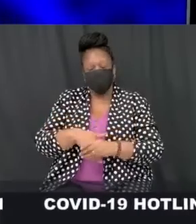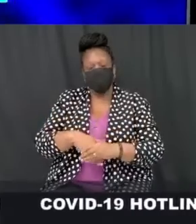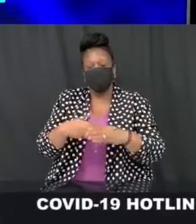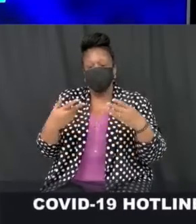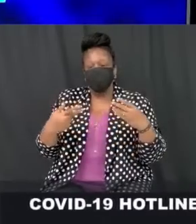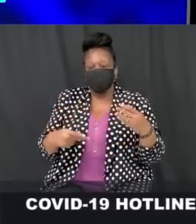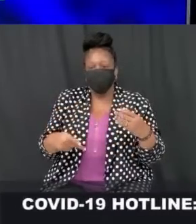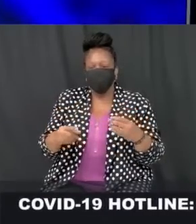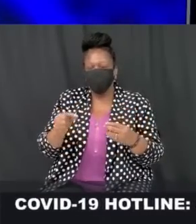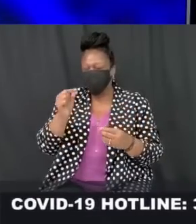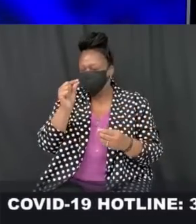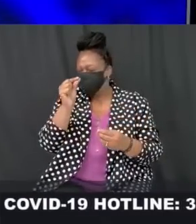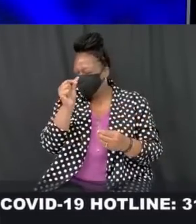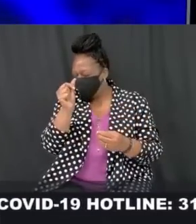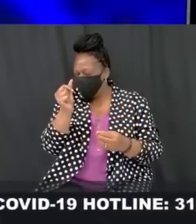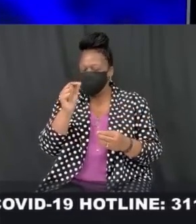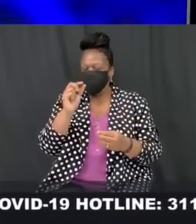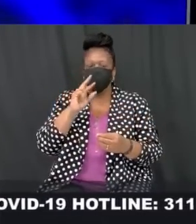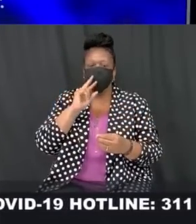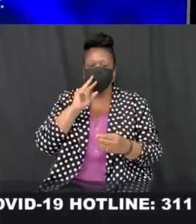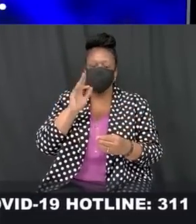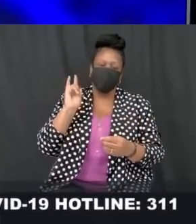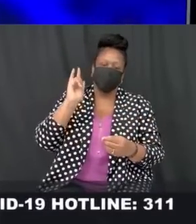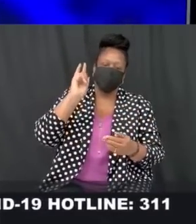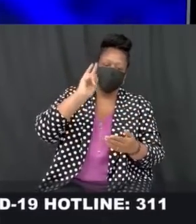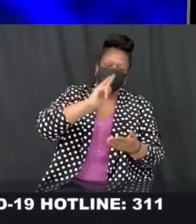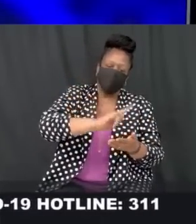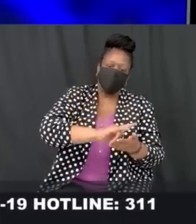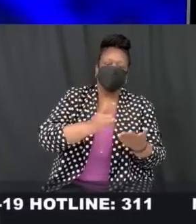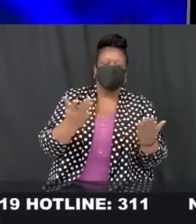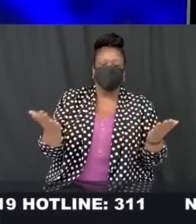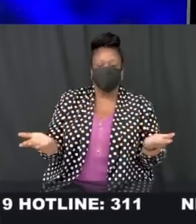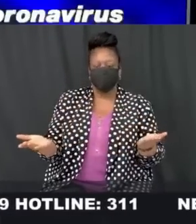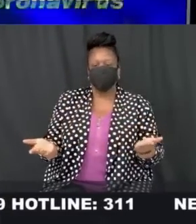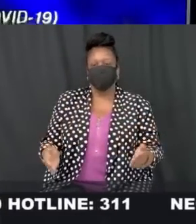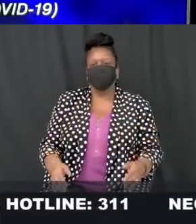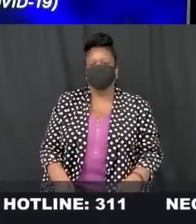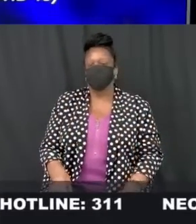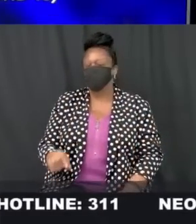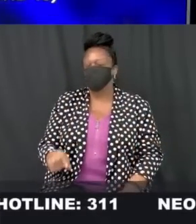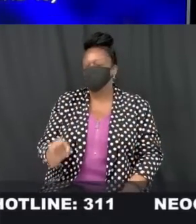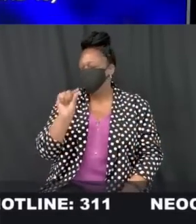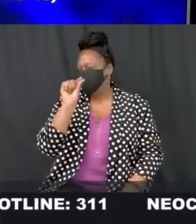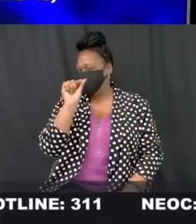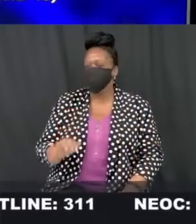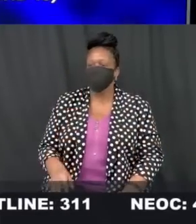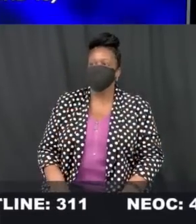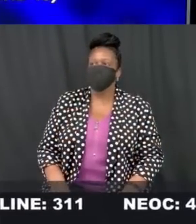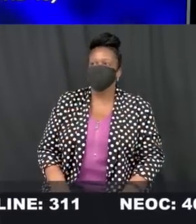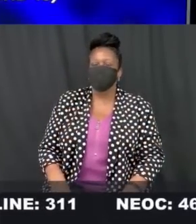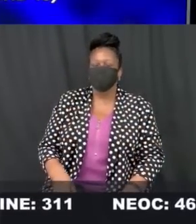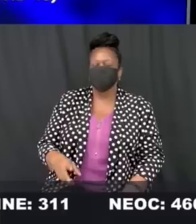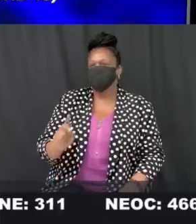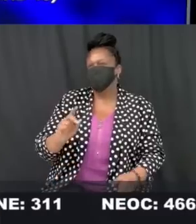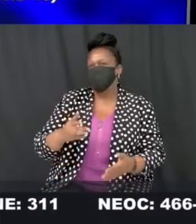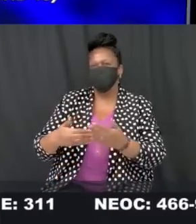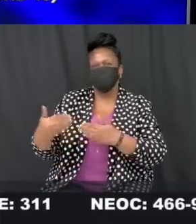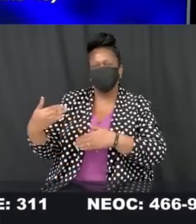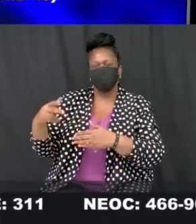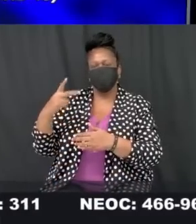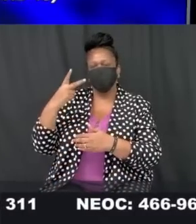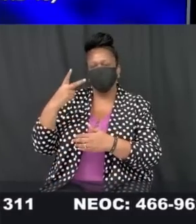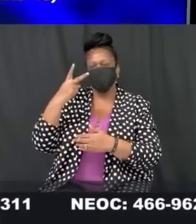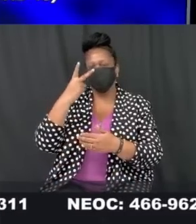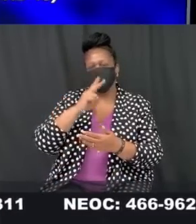a few inbound passengers. Within the past 2 weeks, just a